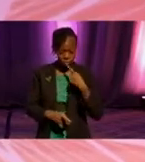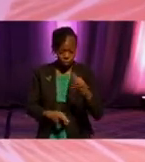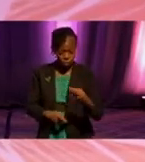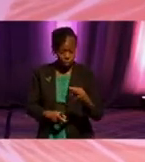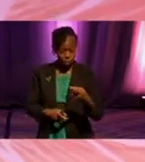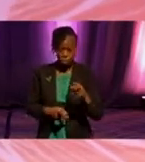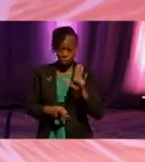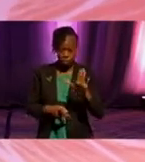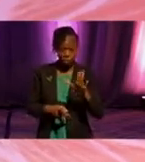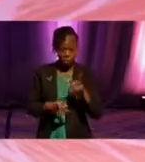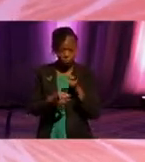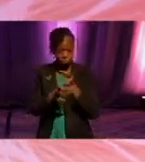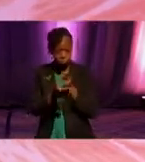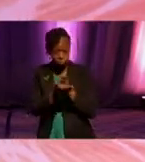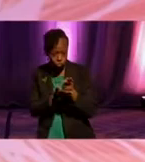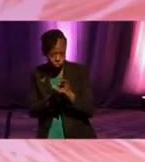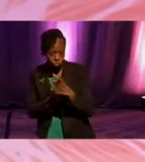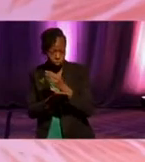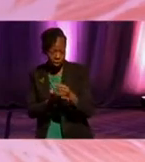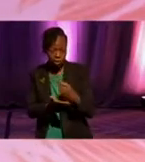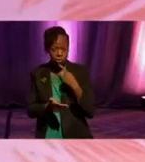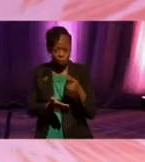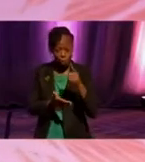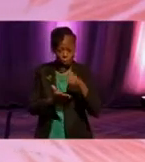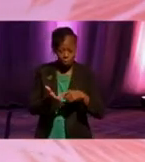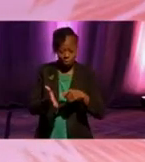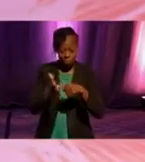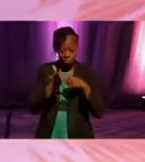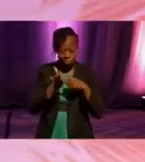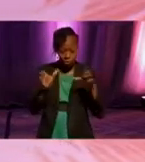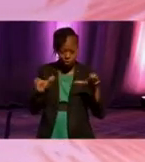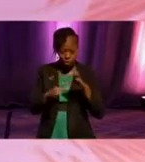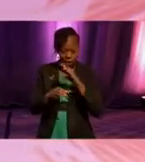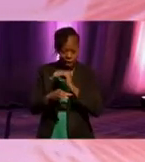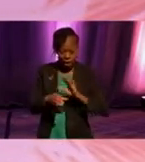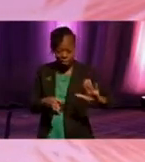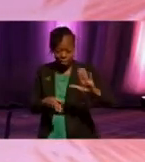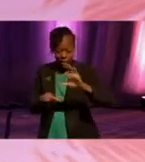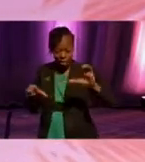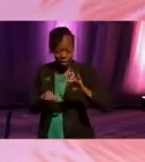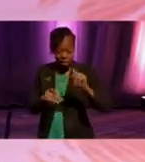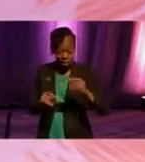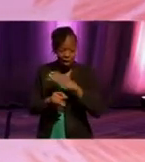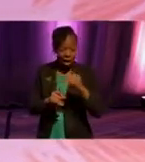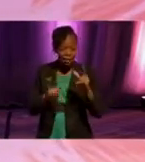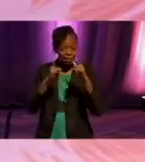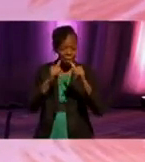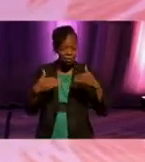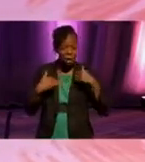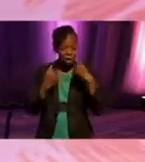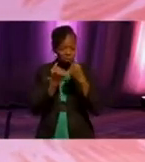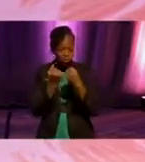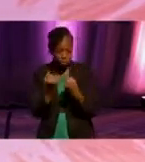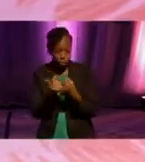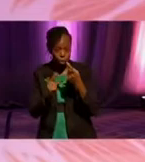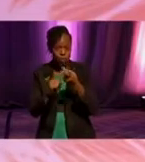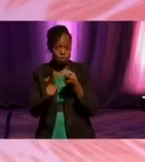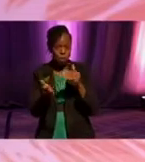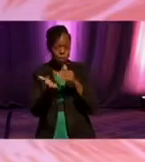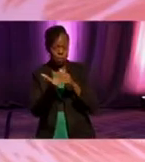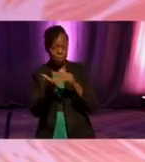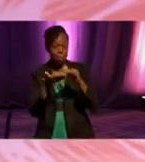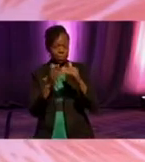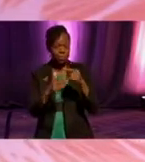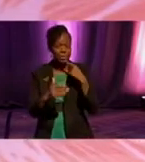it. And we had the support of the medical community in saying, this is the science, this is